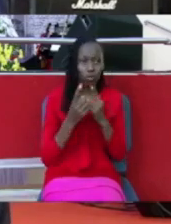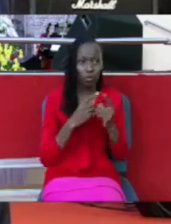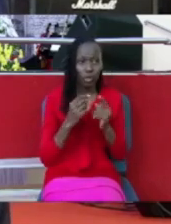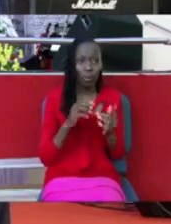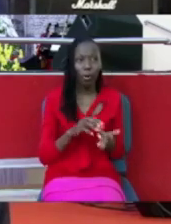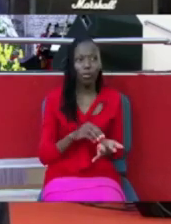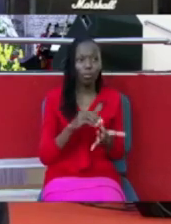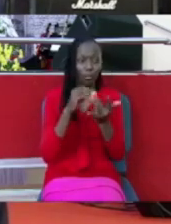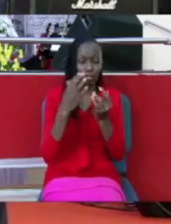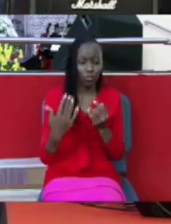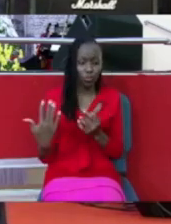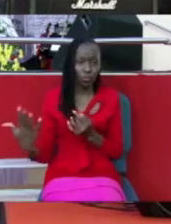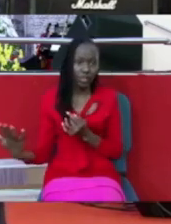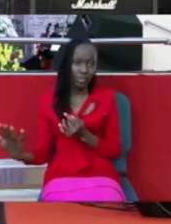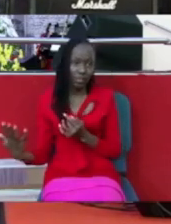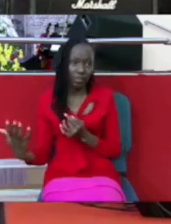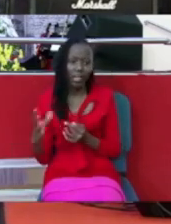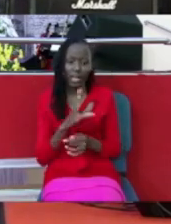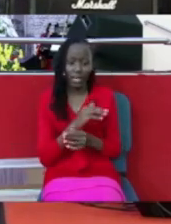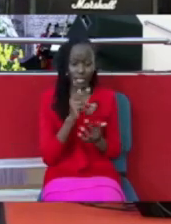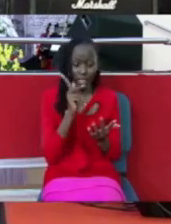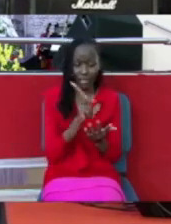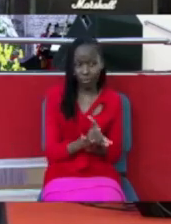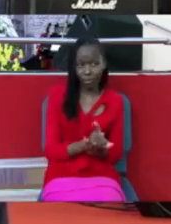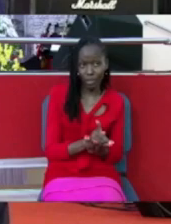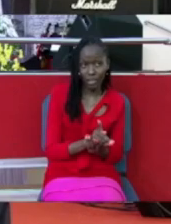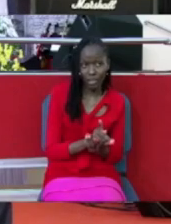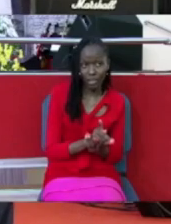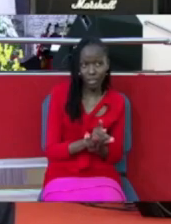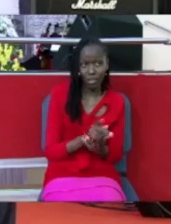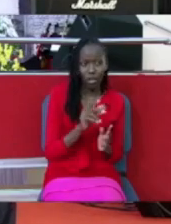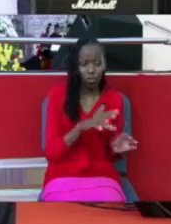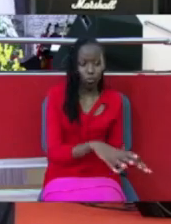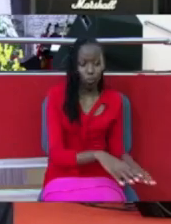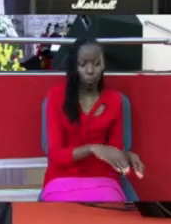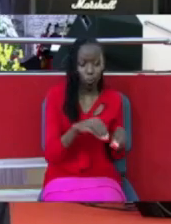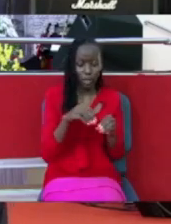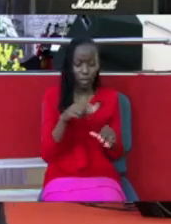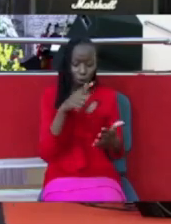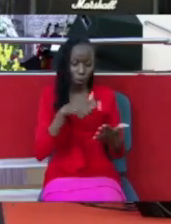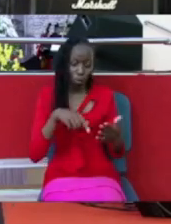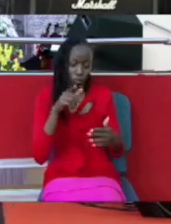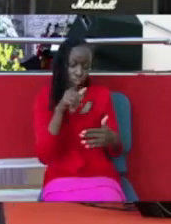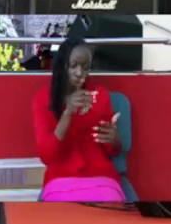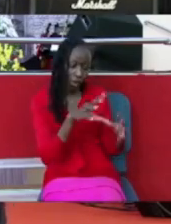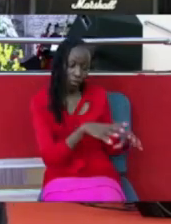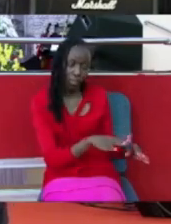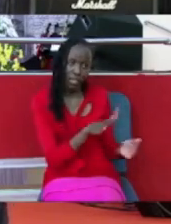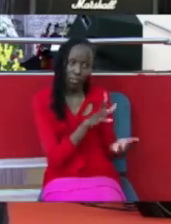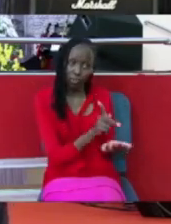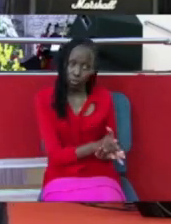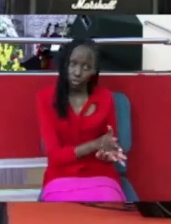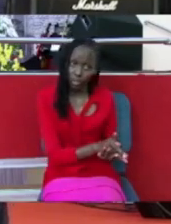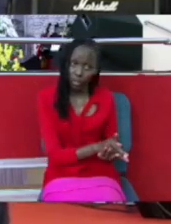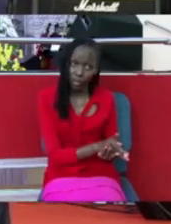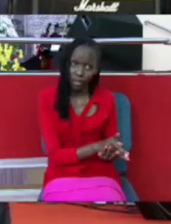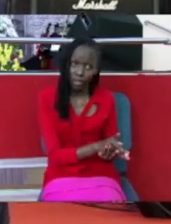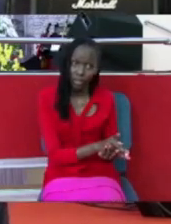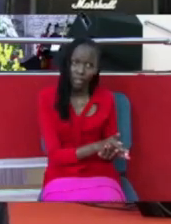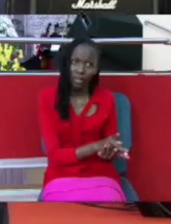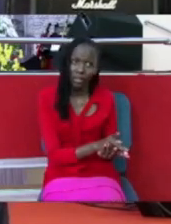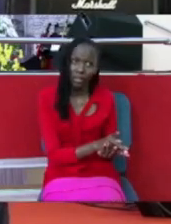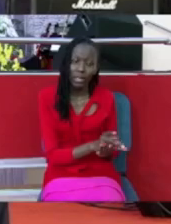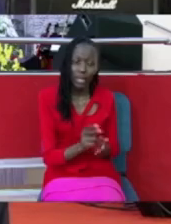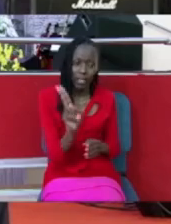kuweza kudhamini na kuweka. So you pull out what you have stored and you start thinking about it. Basi, unatoa ulichoweka